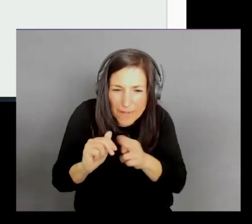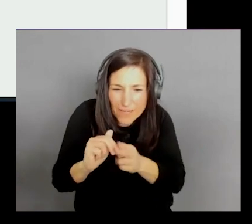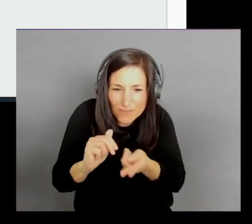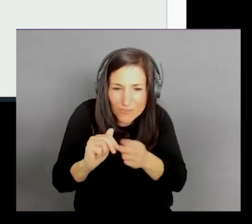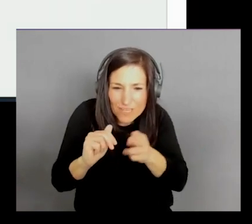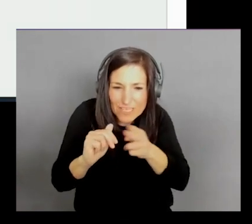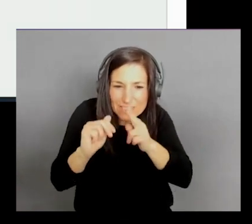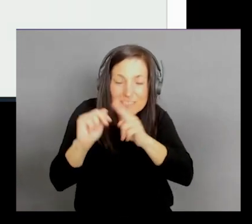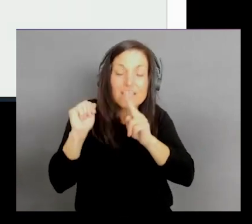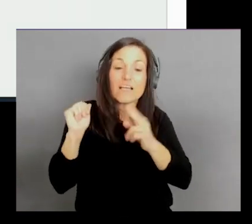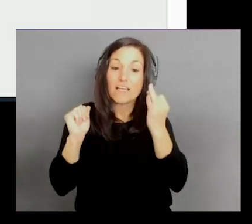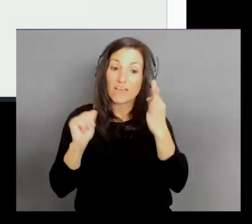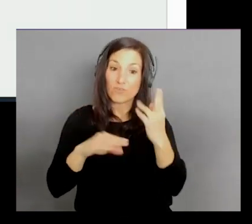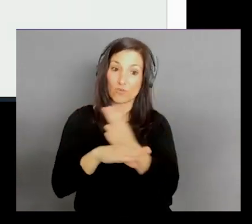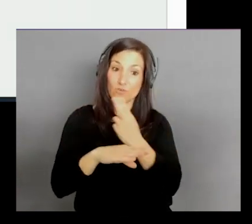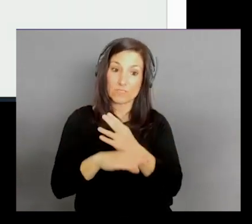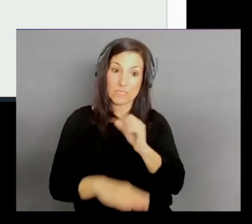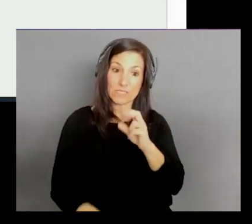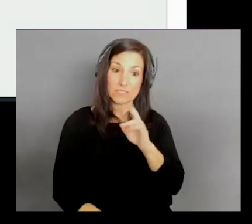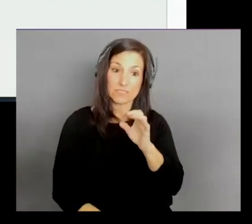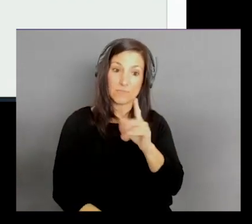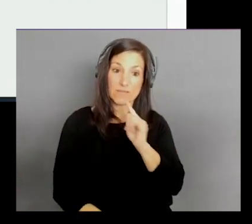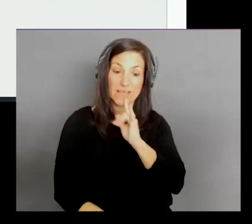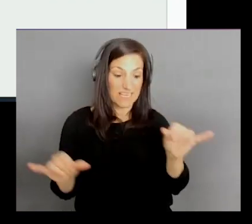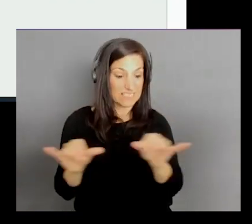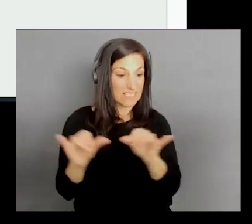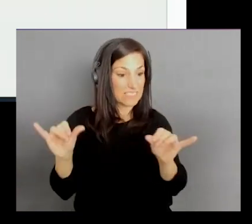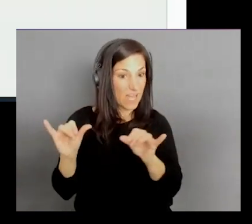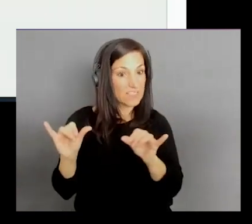whole VPC, that'll be about 100%.